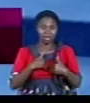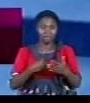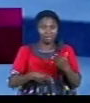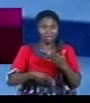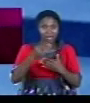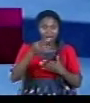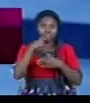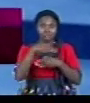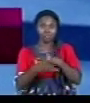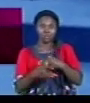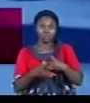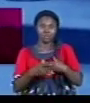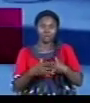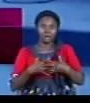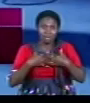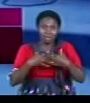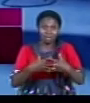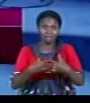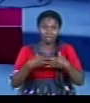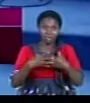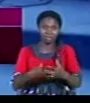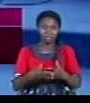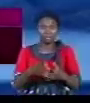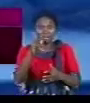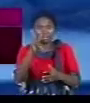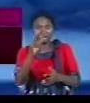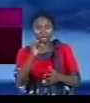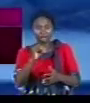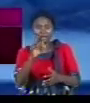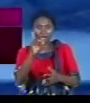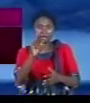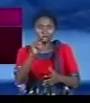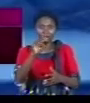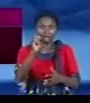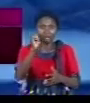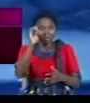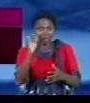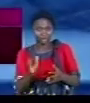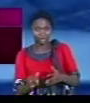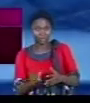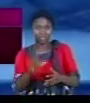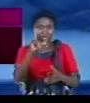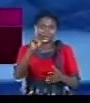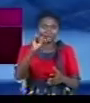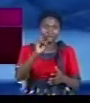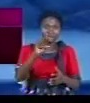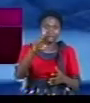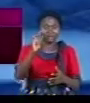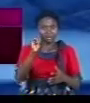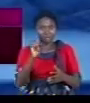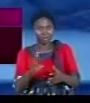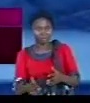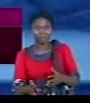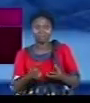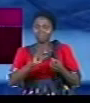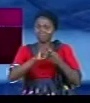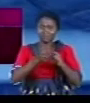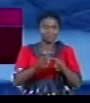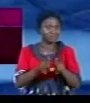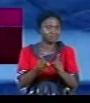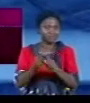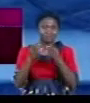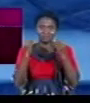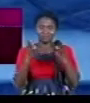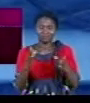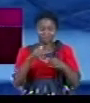problem with the kidneys, I'll be having problem with the liver, I'll be having problem again with the reproductive system, the muscles on my body, everywhere, my